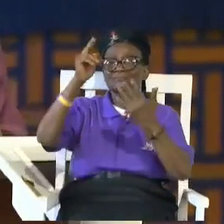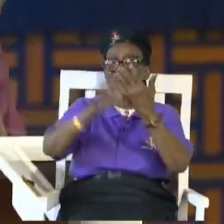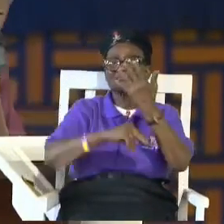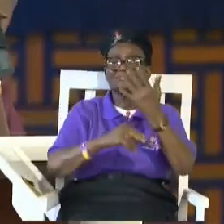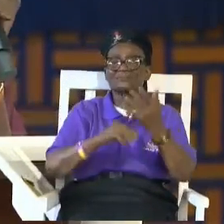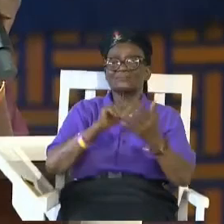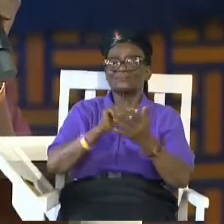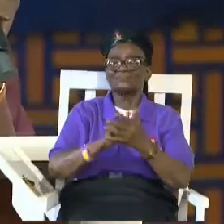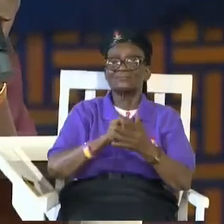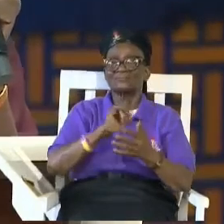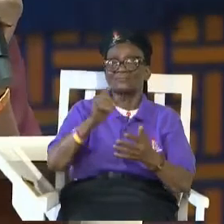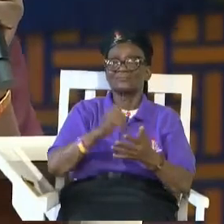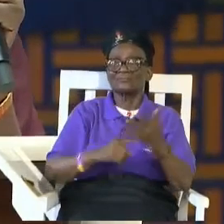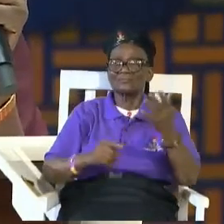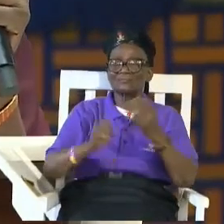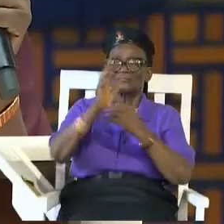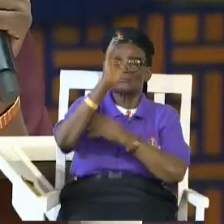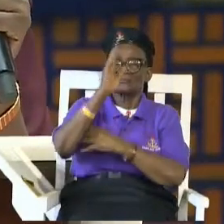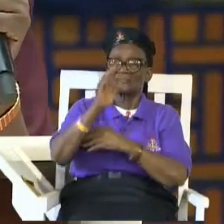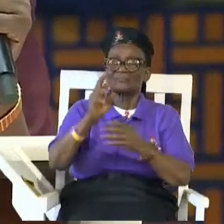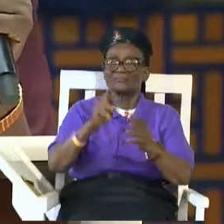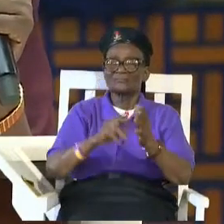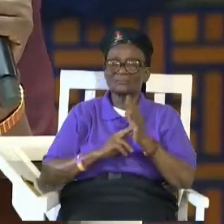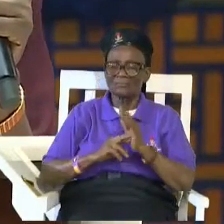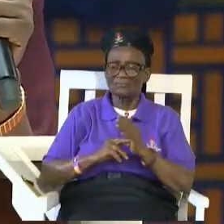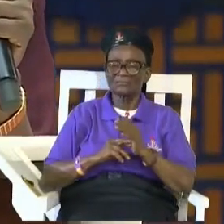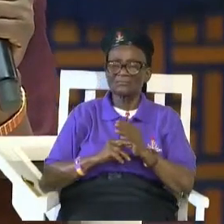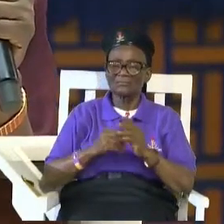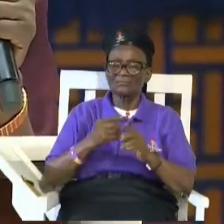That's what God requires.